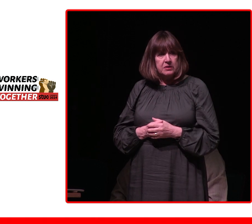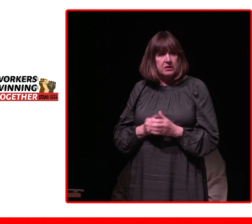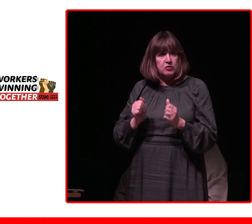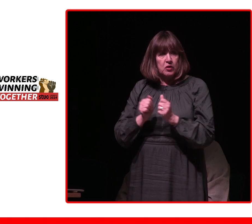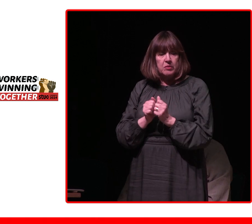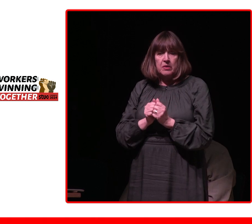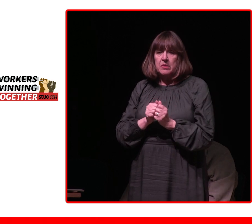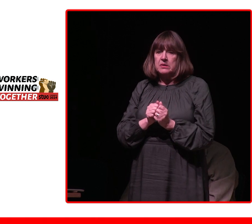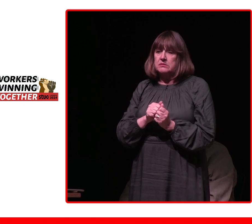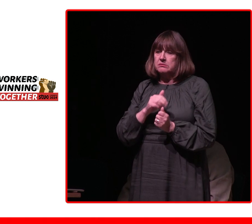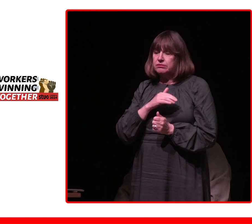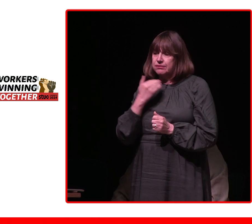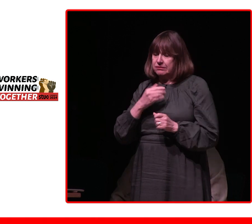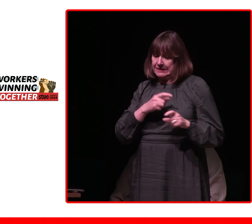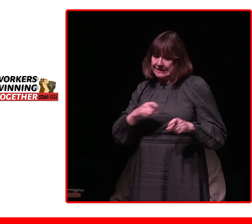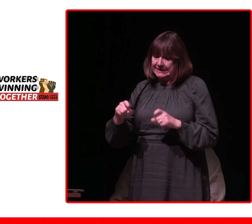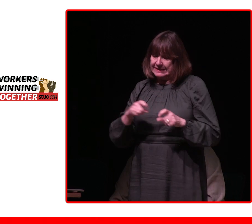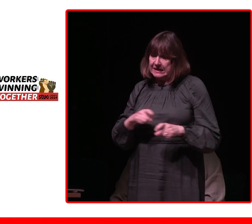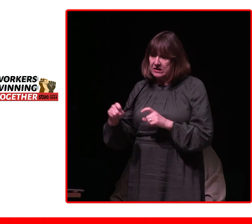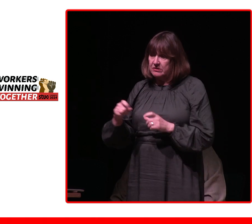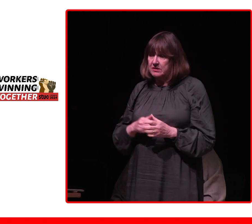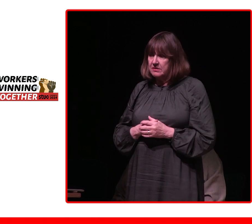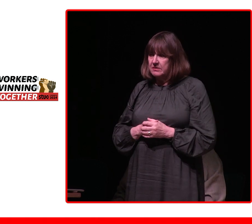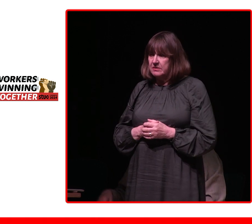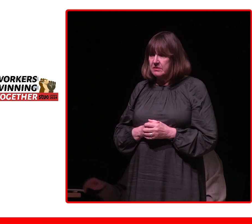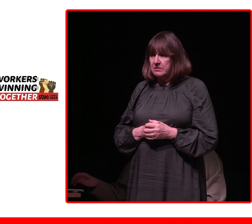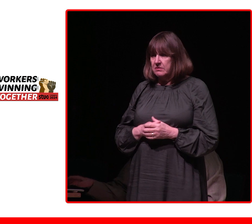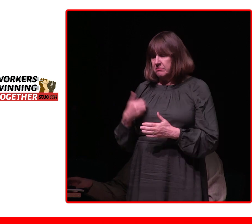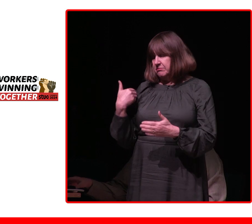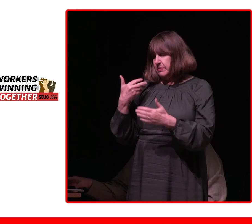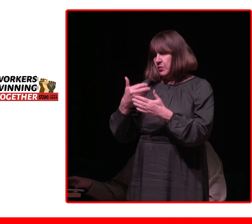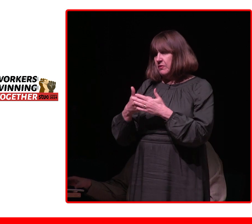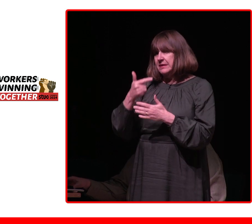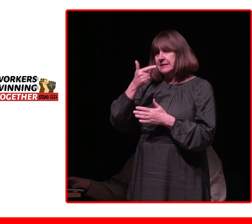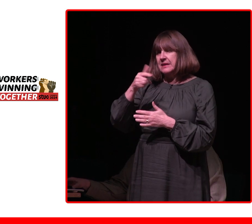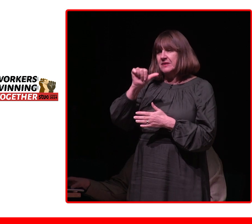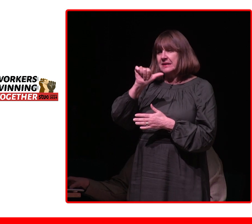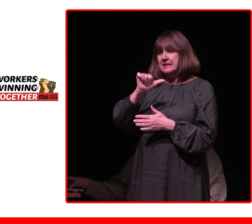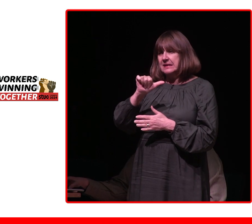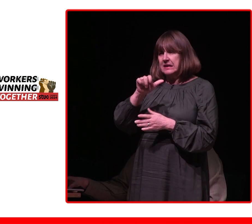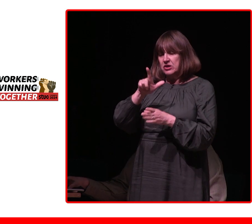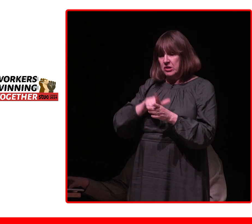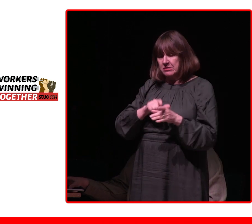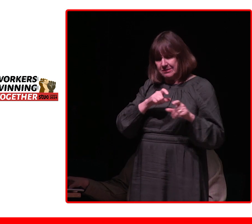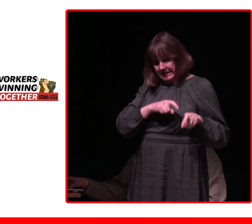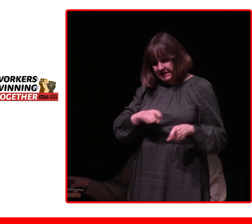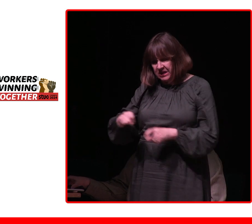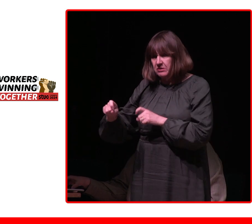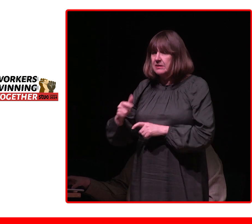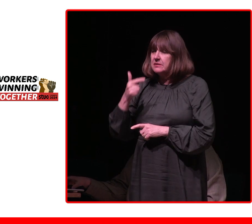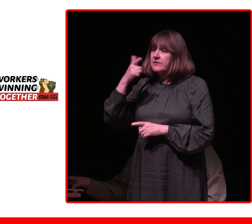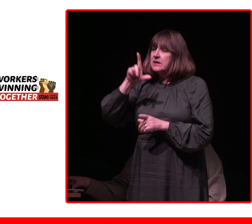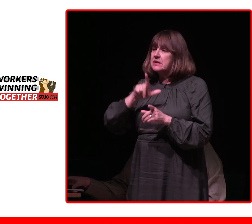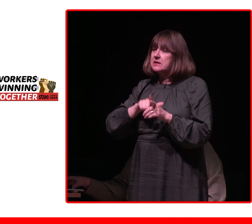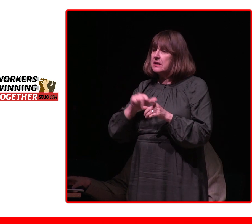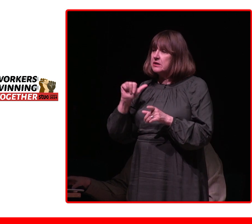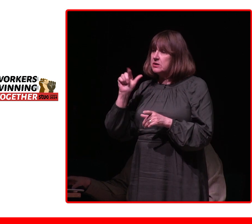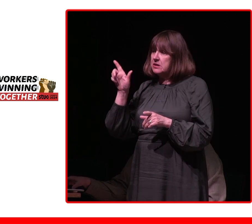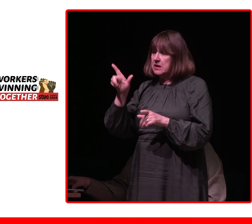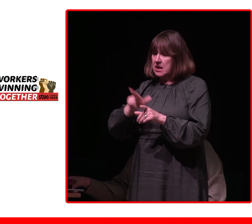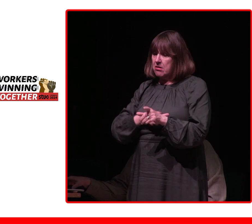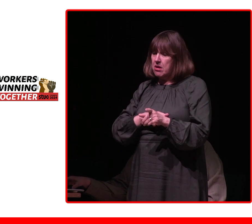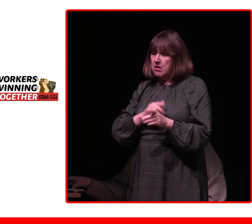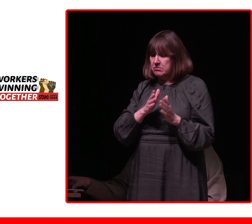Comrades, the genocide in Gaza continues. The 76 years of occupation continues. 76 years of mass